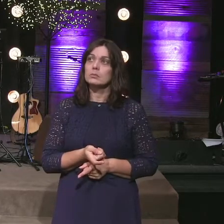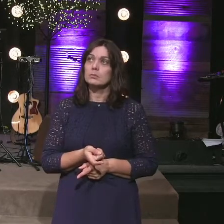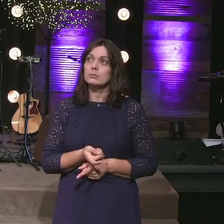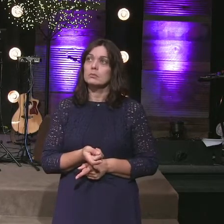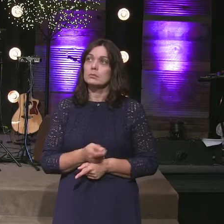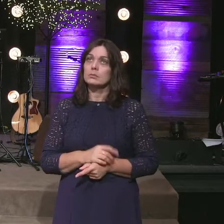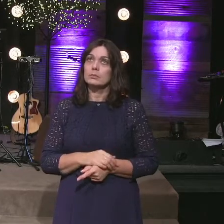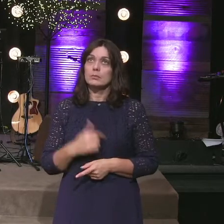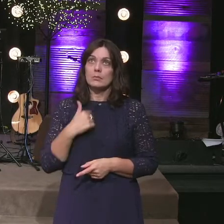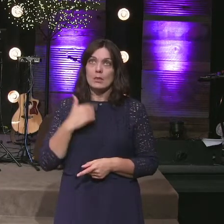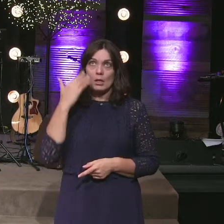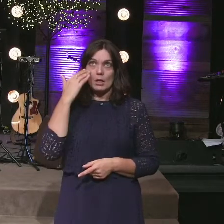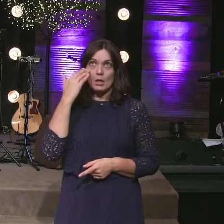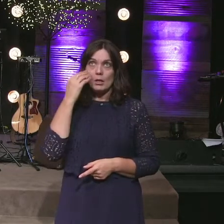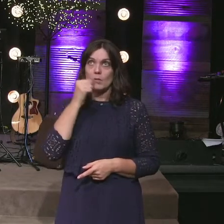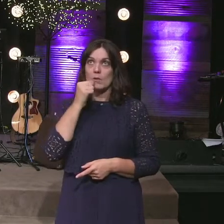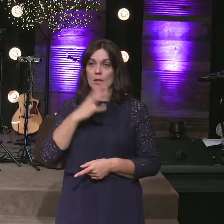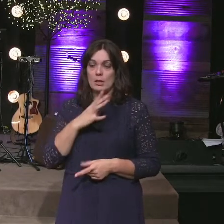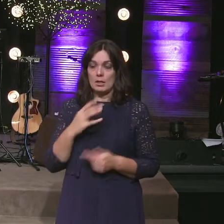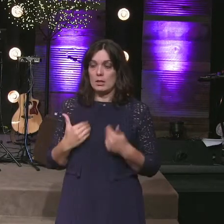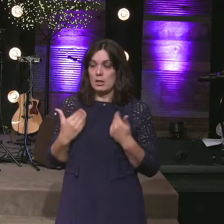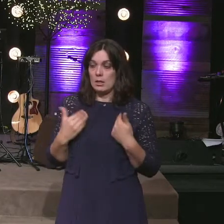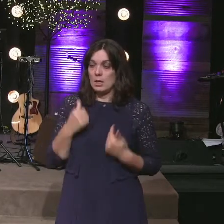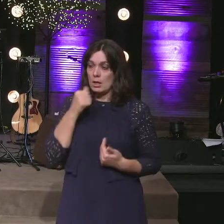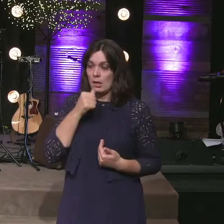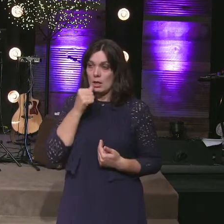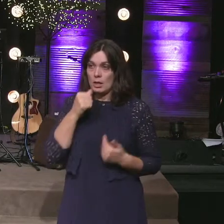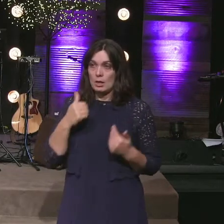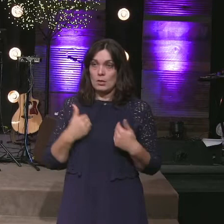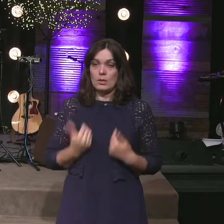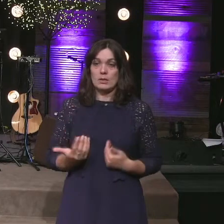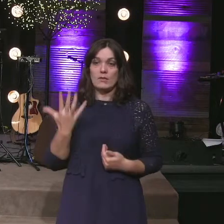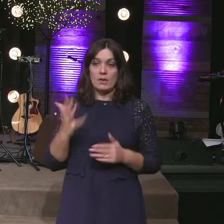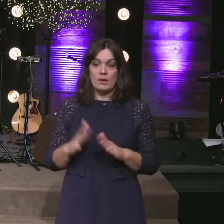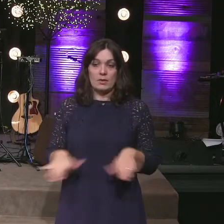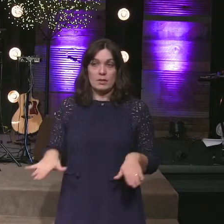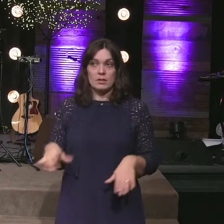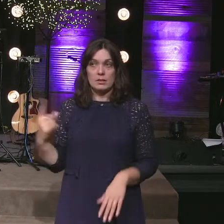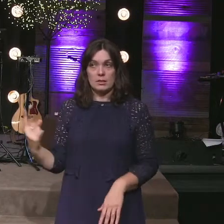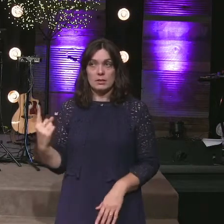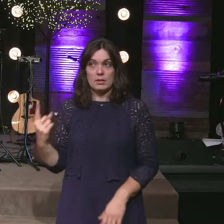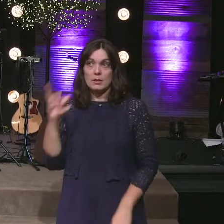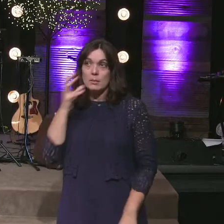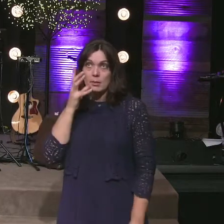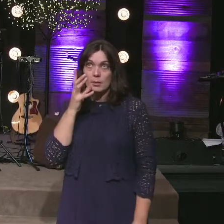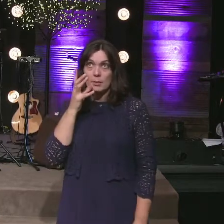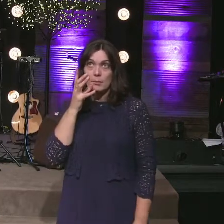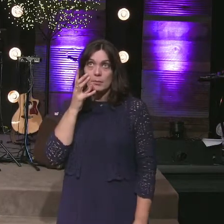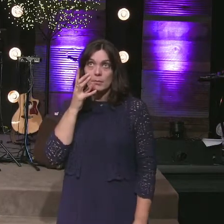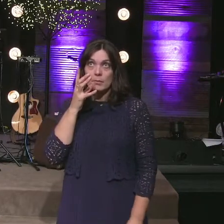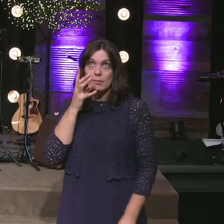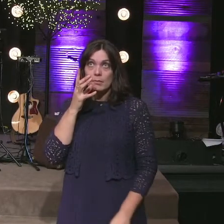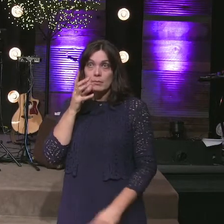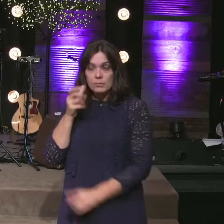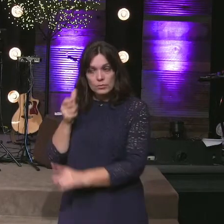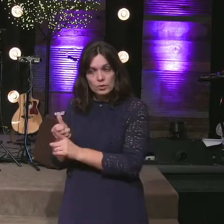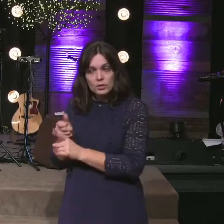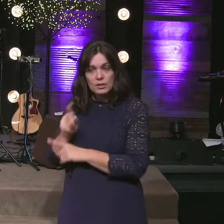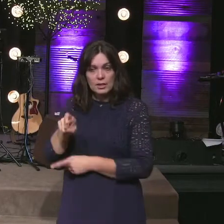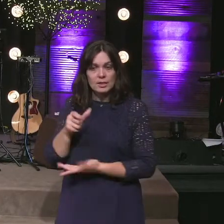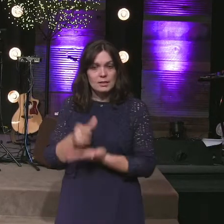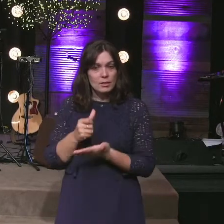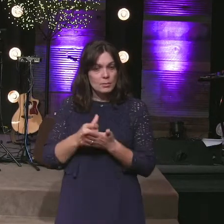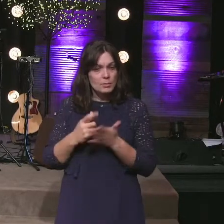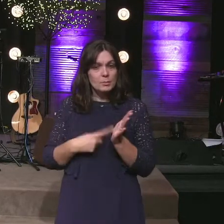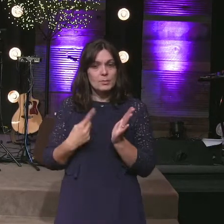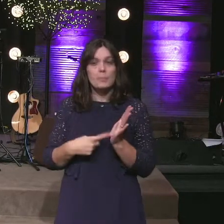I know a lady, young gal, with 5 kids, single mom. She needs help some days.